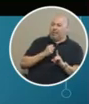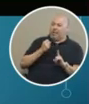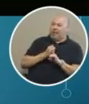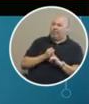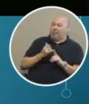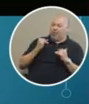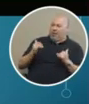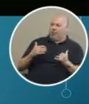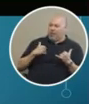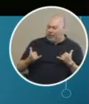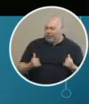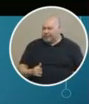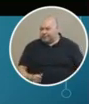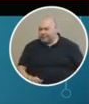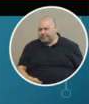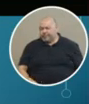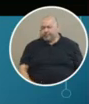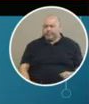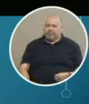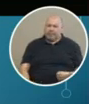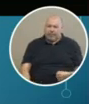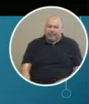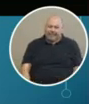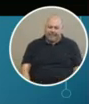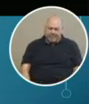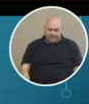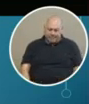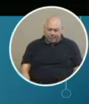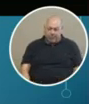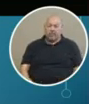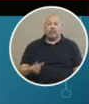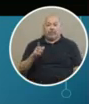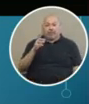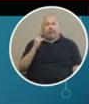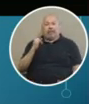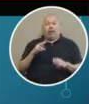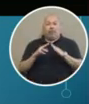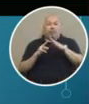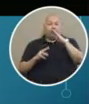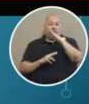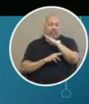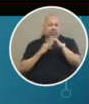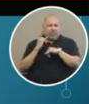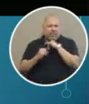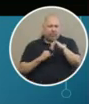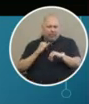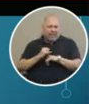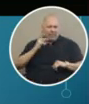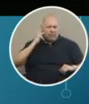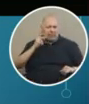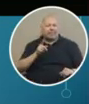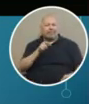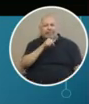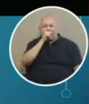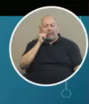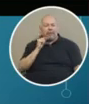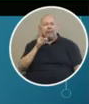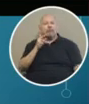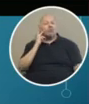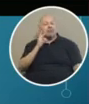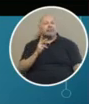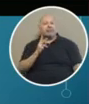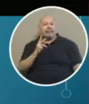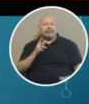facing. Correct. Thank you, Robert. At the international bridges, we are seeing the impact